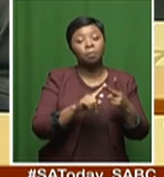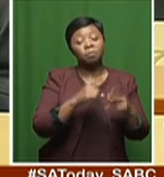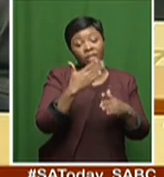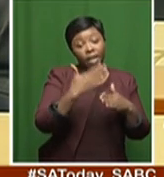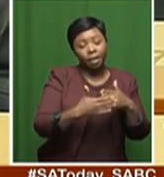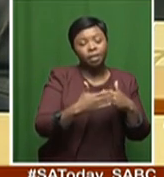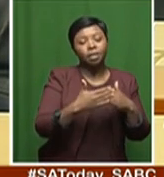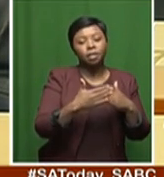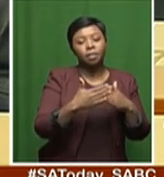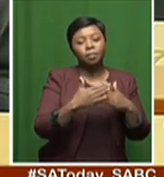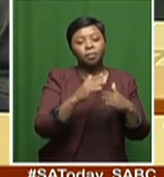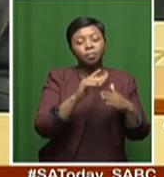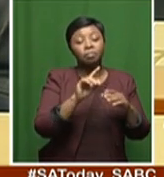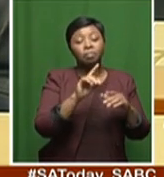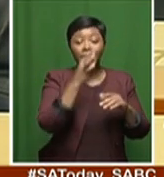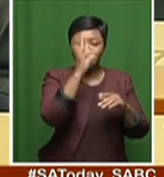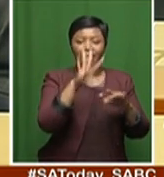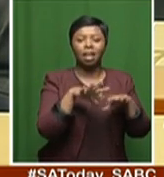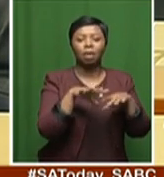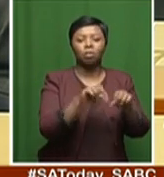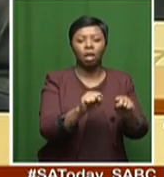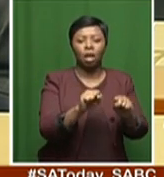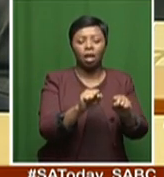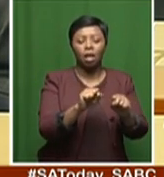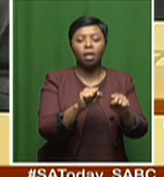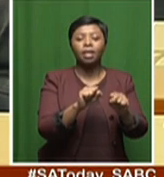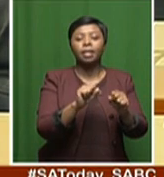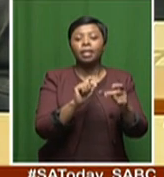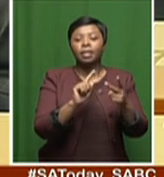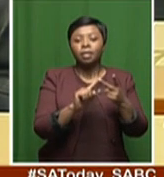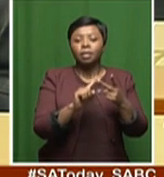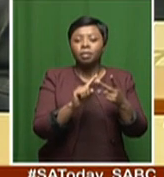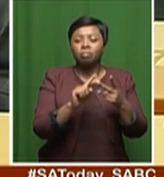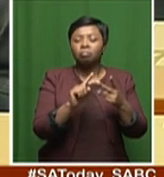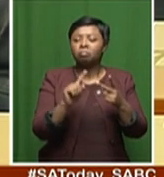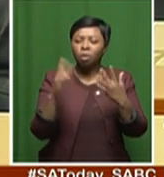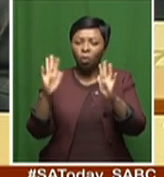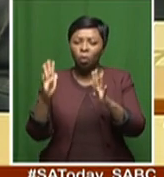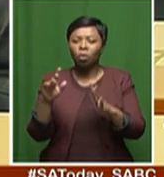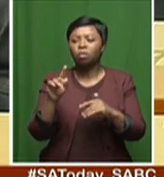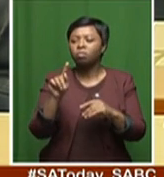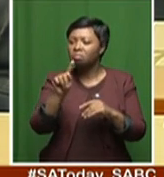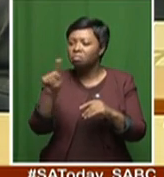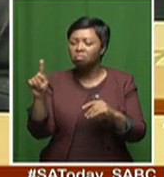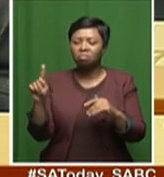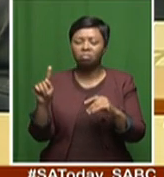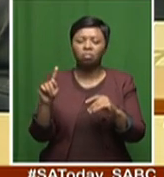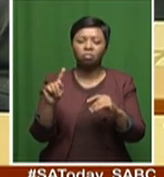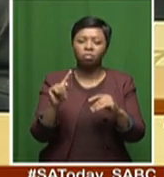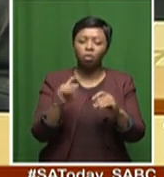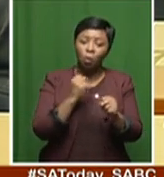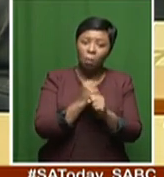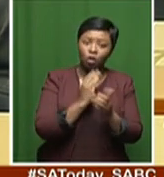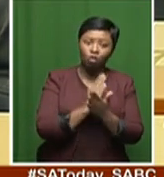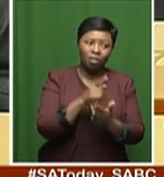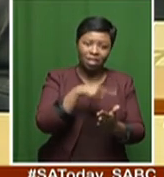the networks that made it possible, and to rebuild the efficacy and